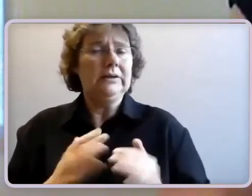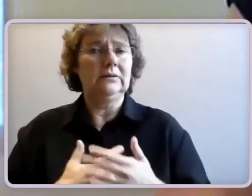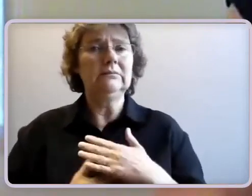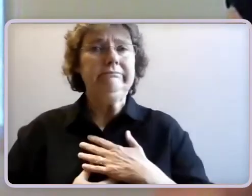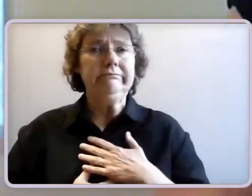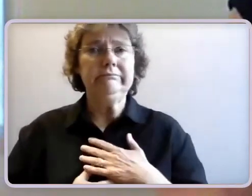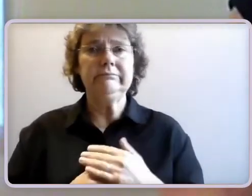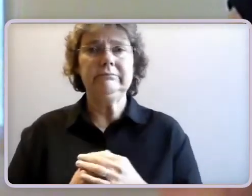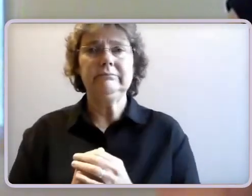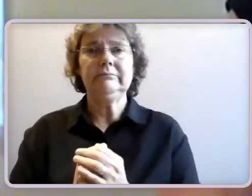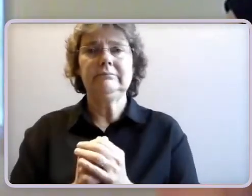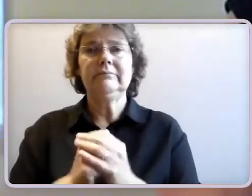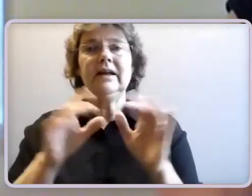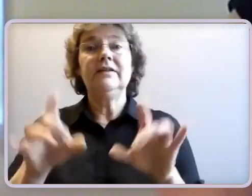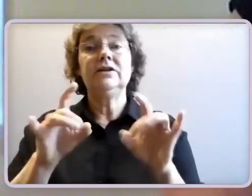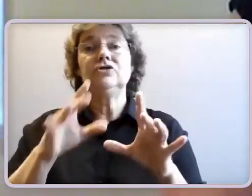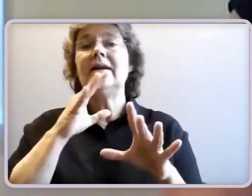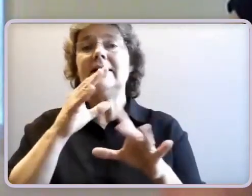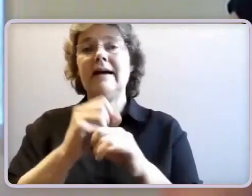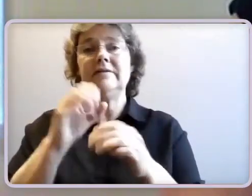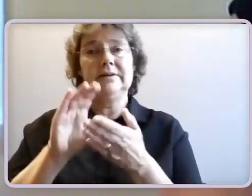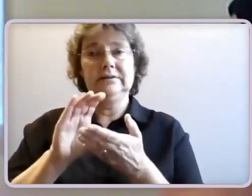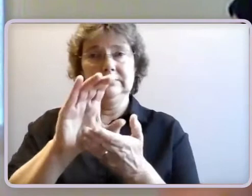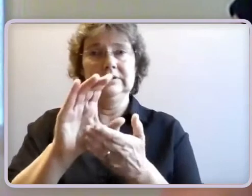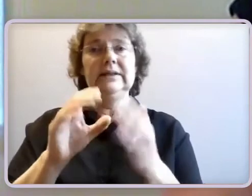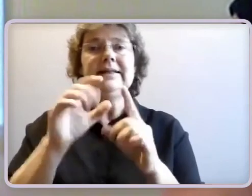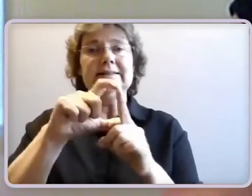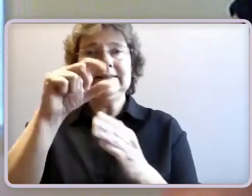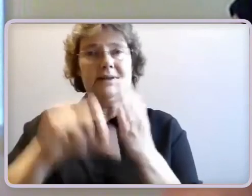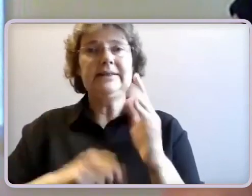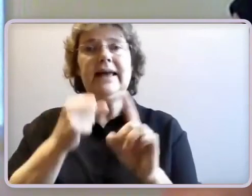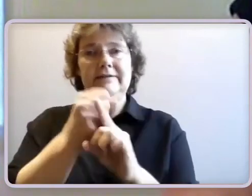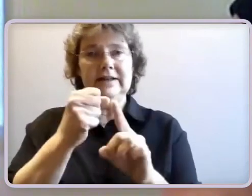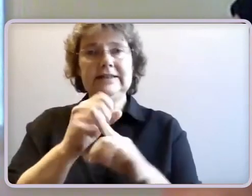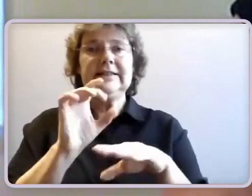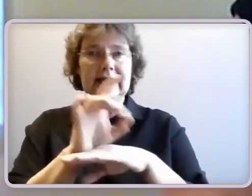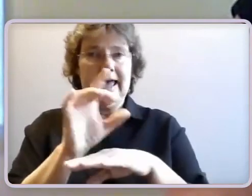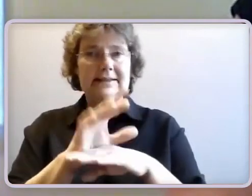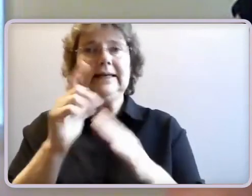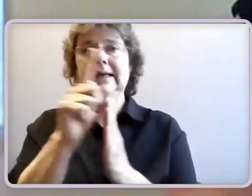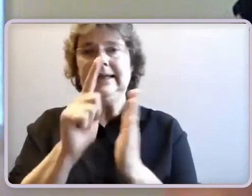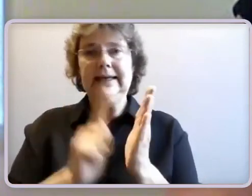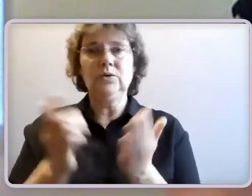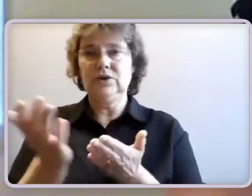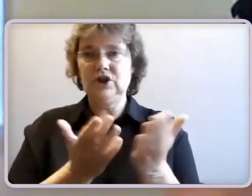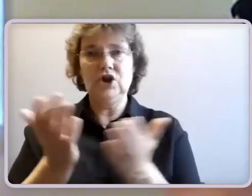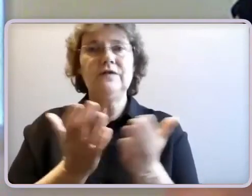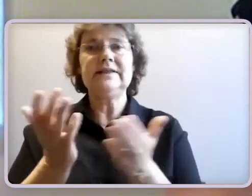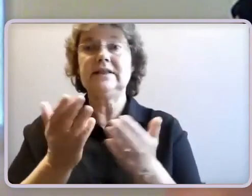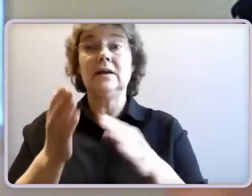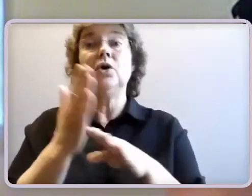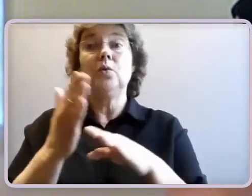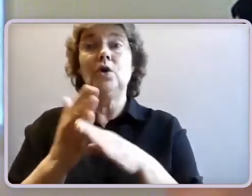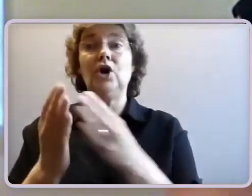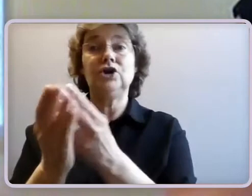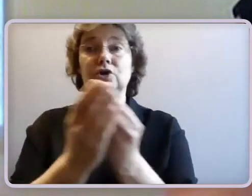The federal government has funded disability advocates, counselling and legal services to work together to ensure people living with